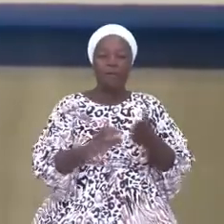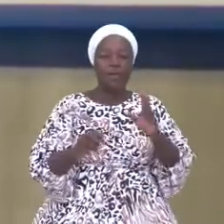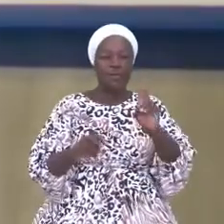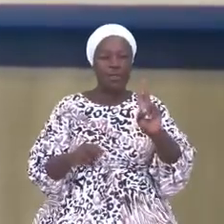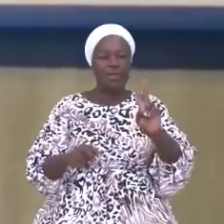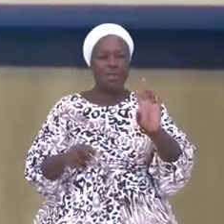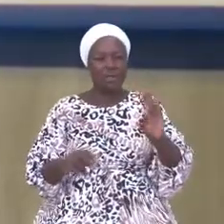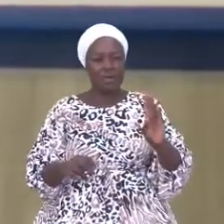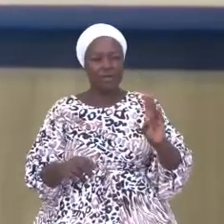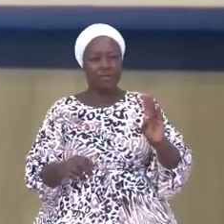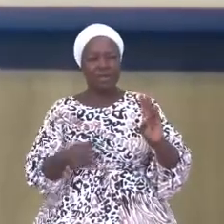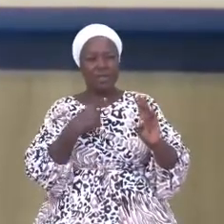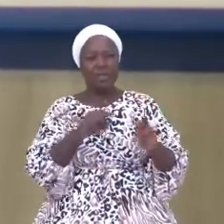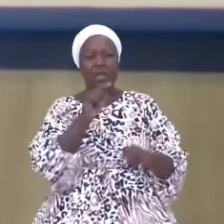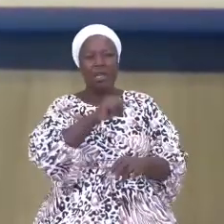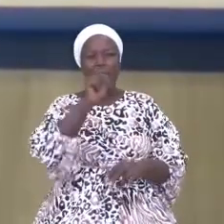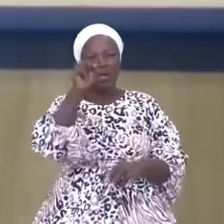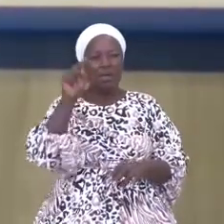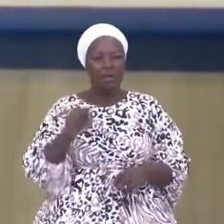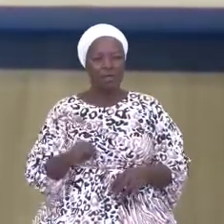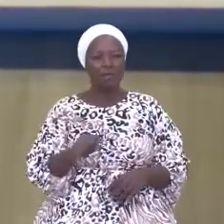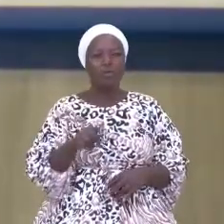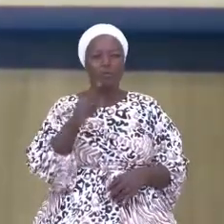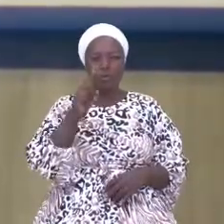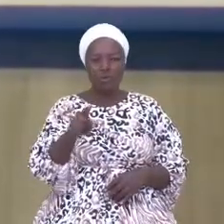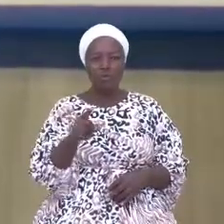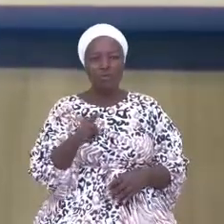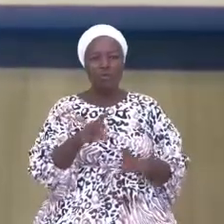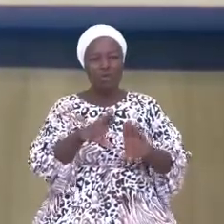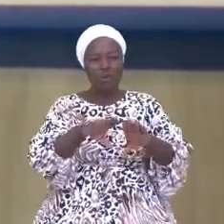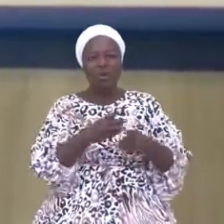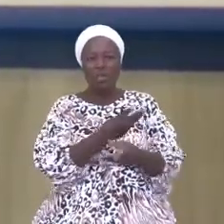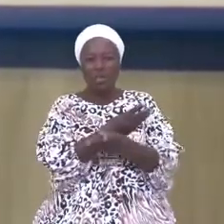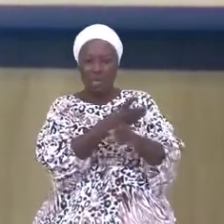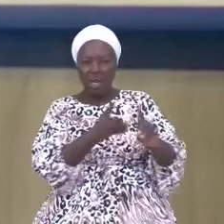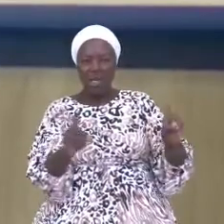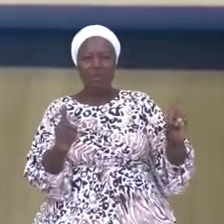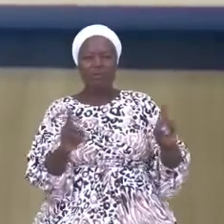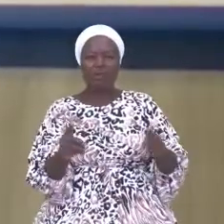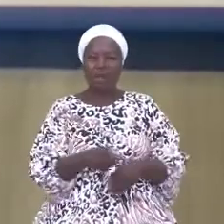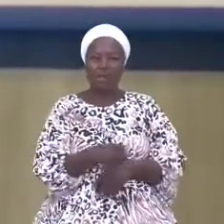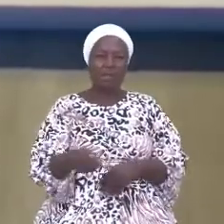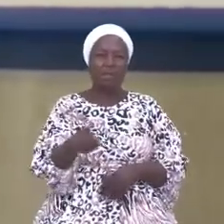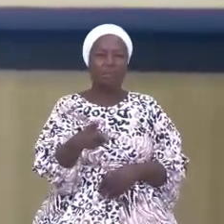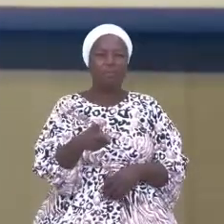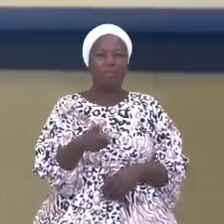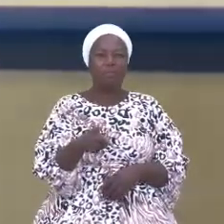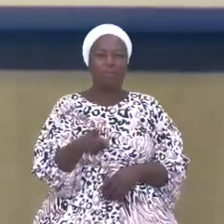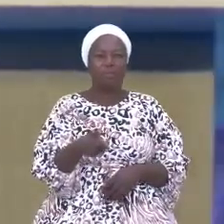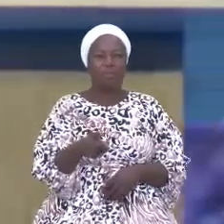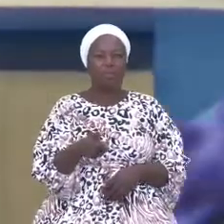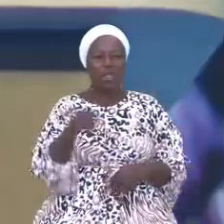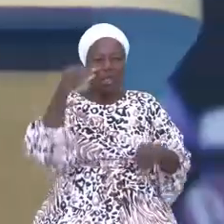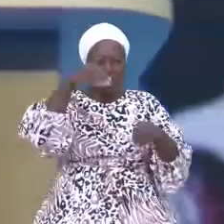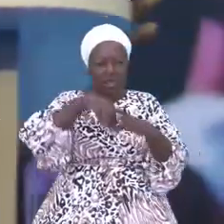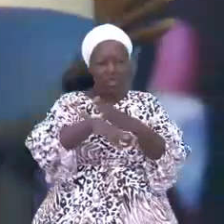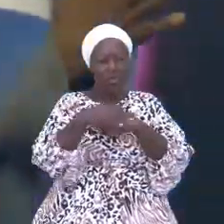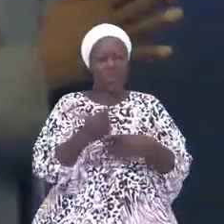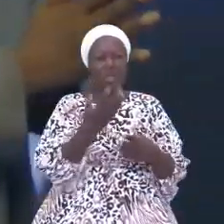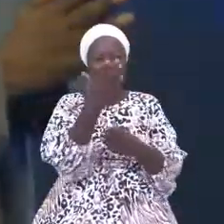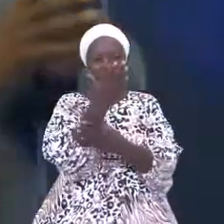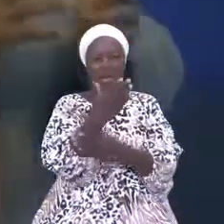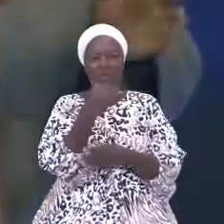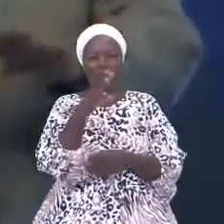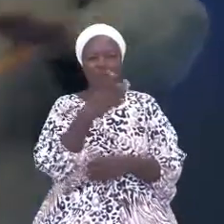verse 27 says, therefore thou deliverest them into the hand of